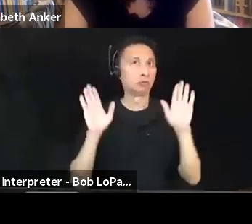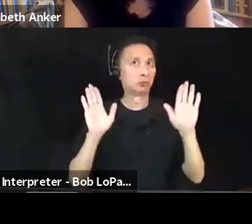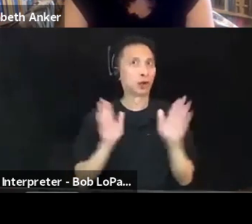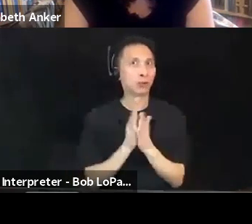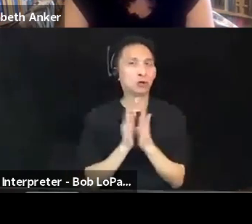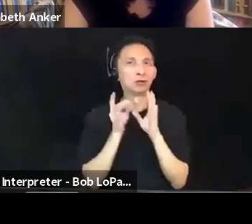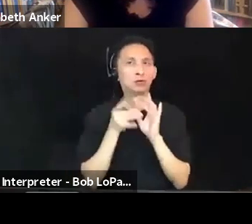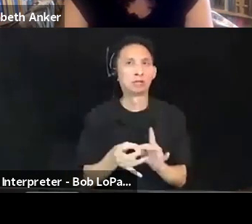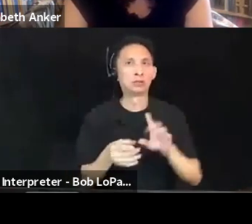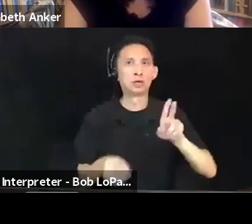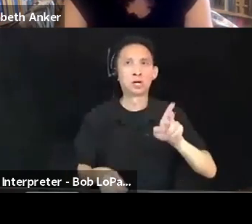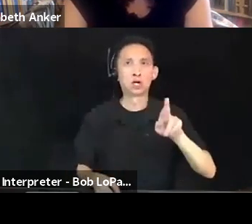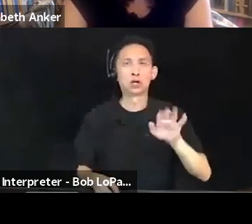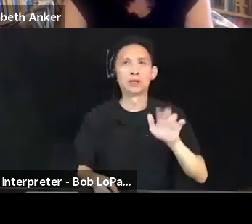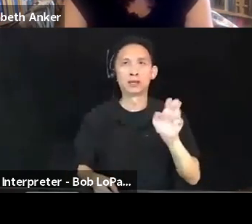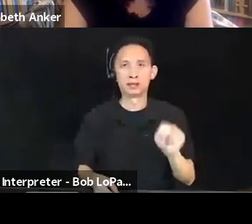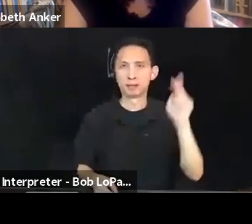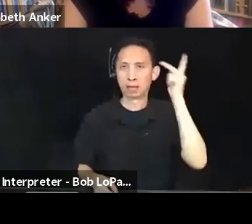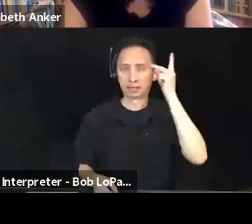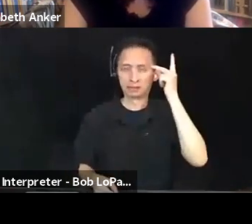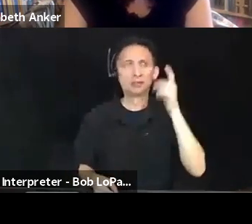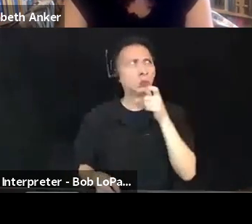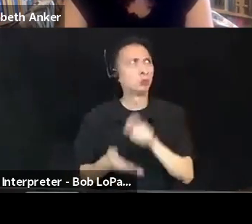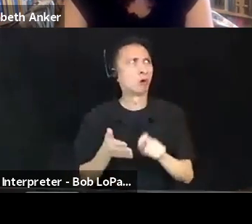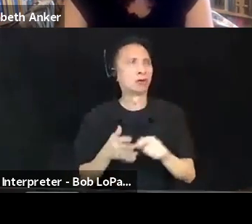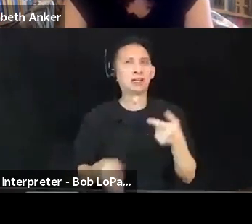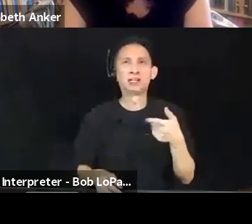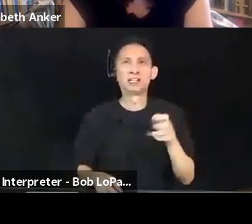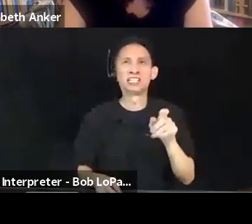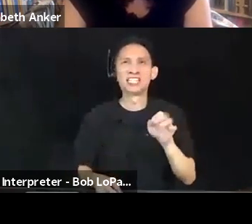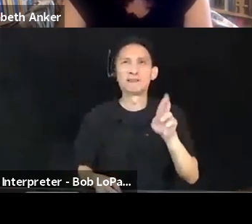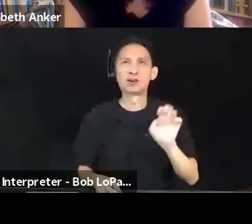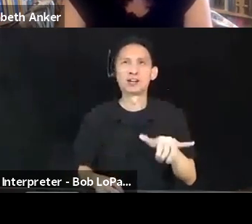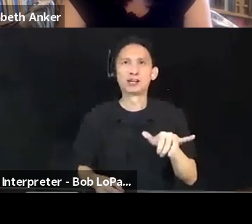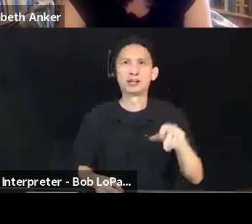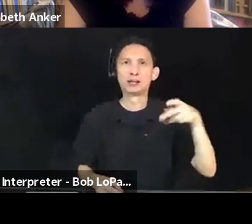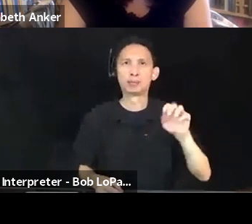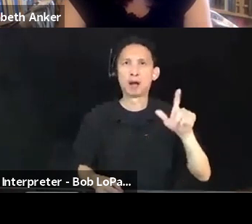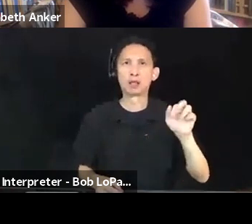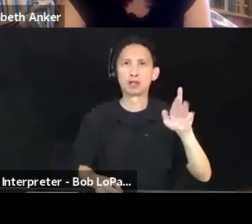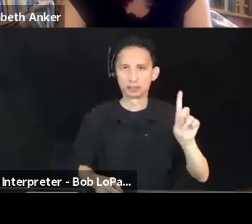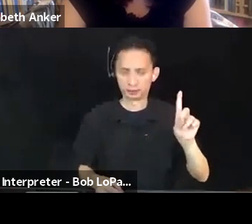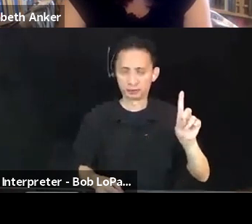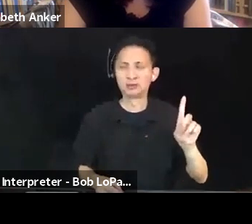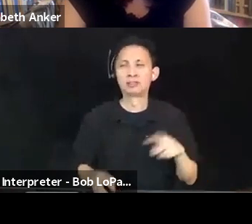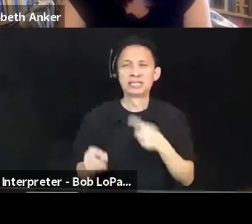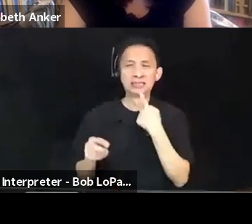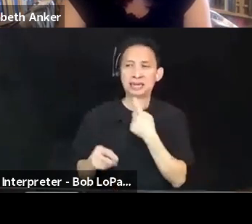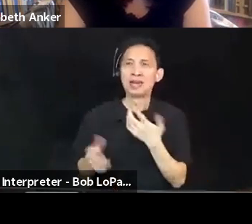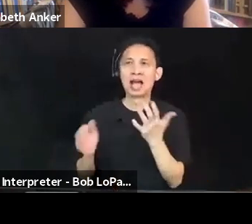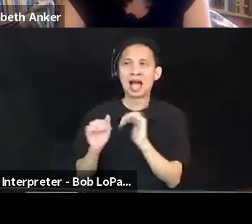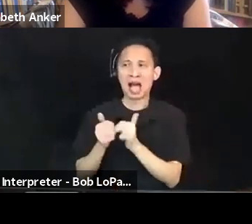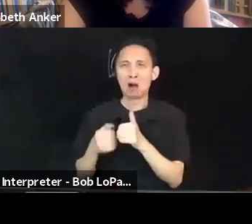urban Ghanaian politics by Jeffrey Peller, who talks about the different configurations of this at the very